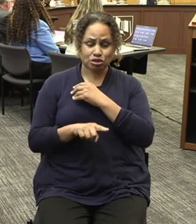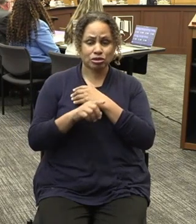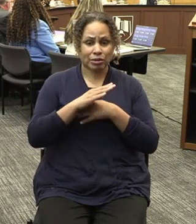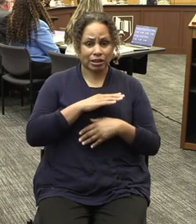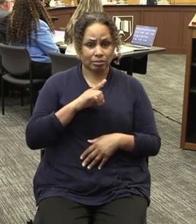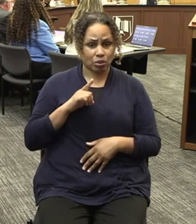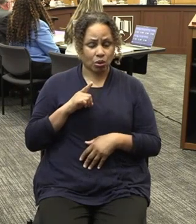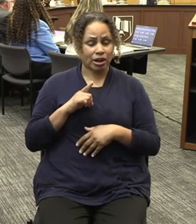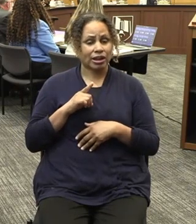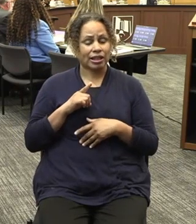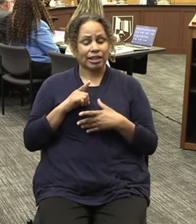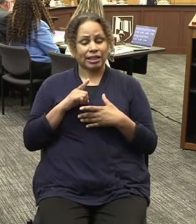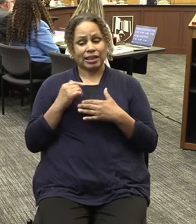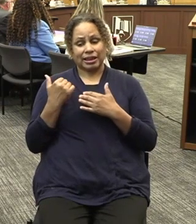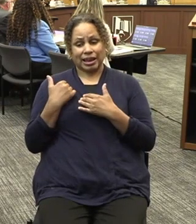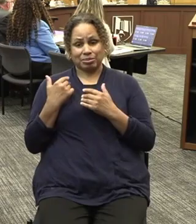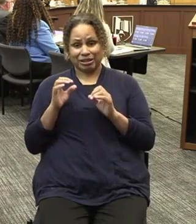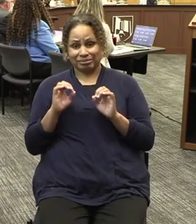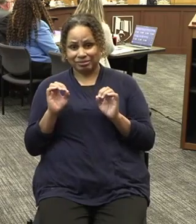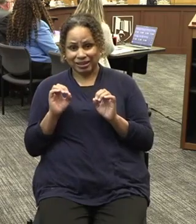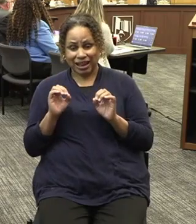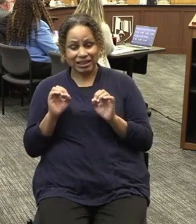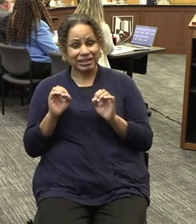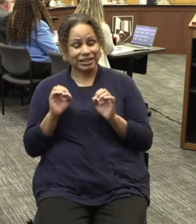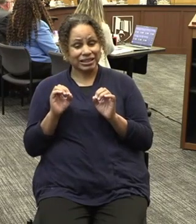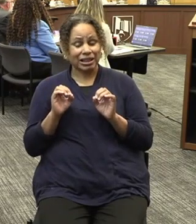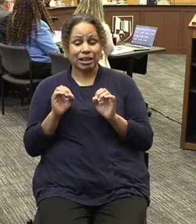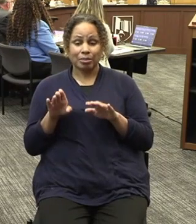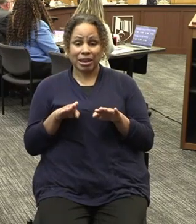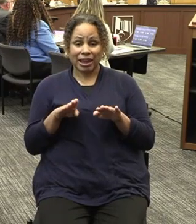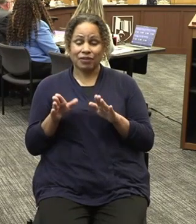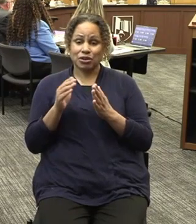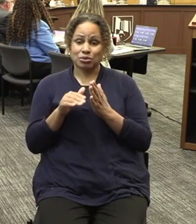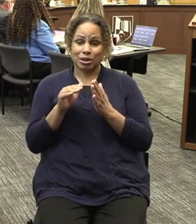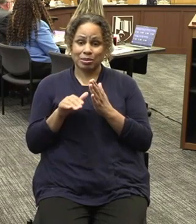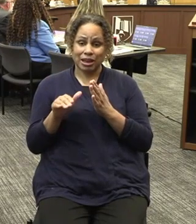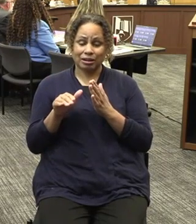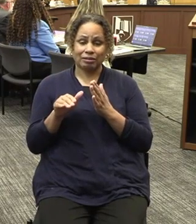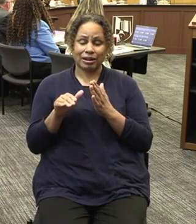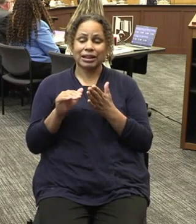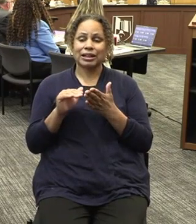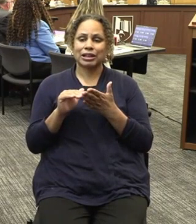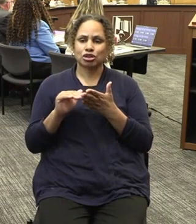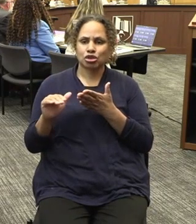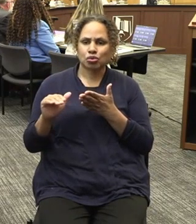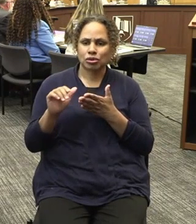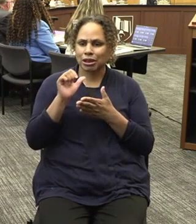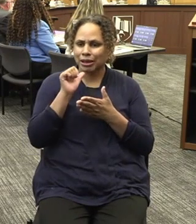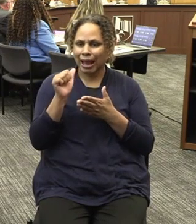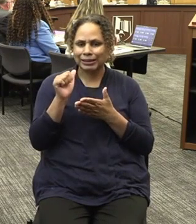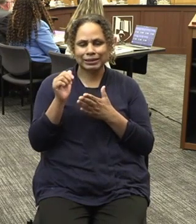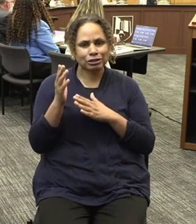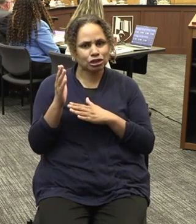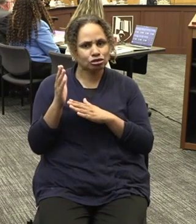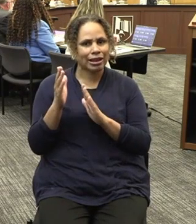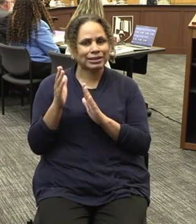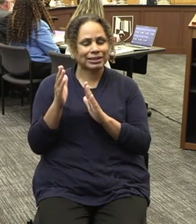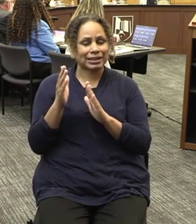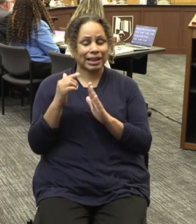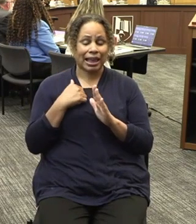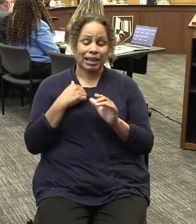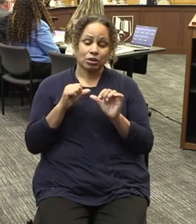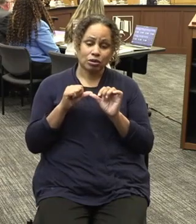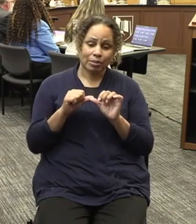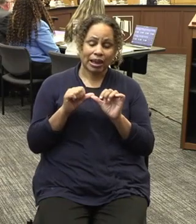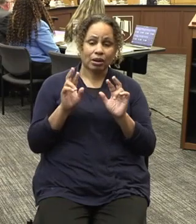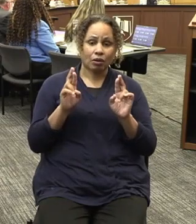when accountability is absent and poor behavior is repeatedly excused rather than addressed. While I remain hopeful that